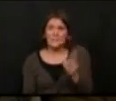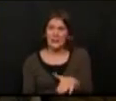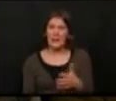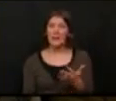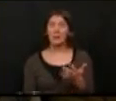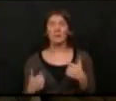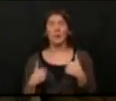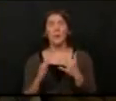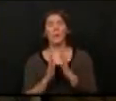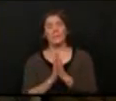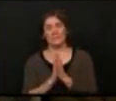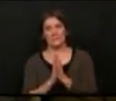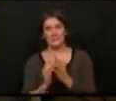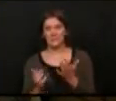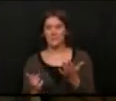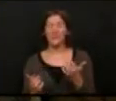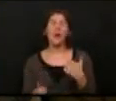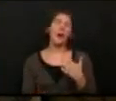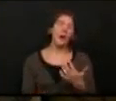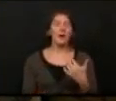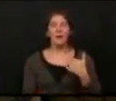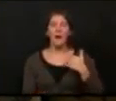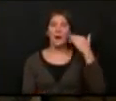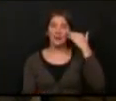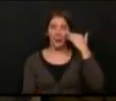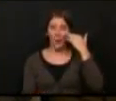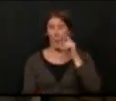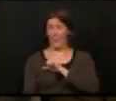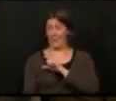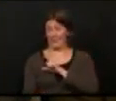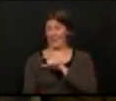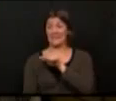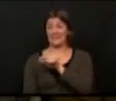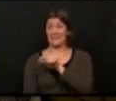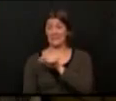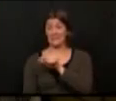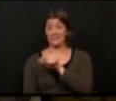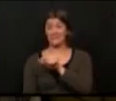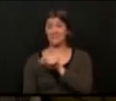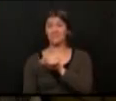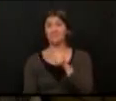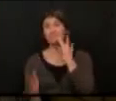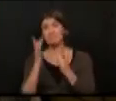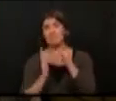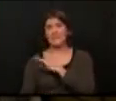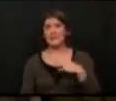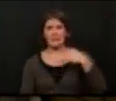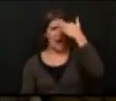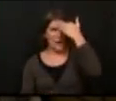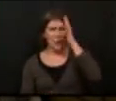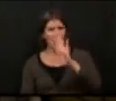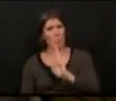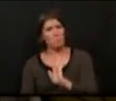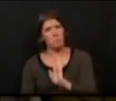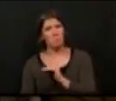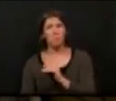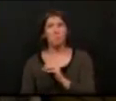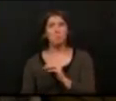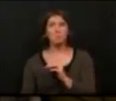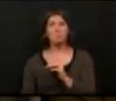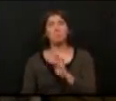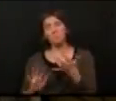really like, I know that the Brattleboro Police Department is understaffed at this time and that some